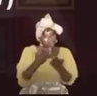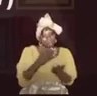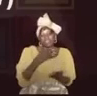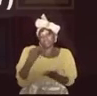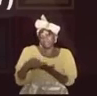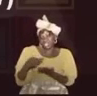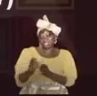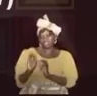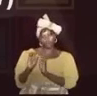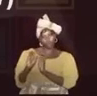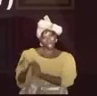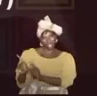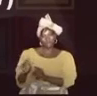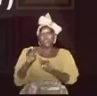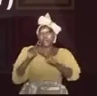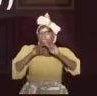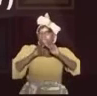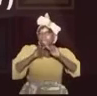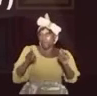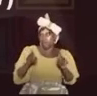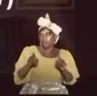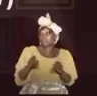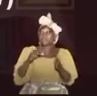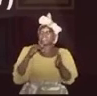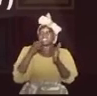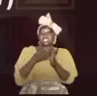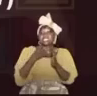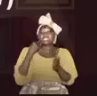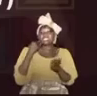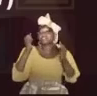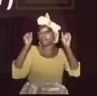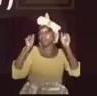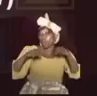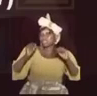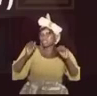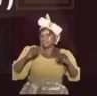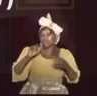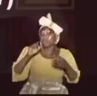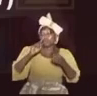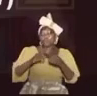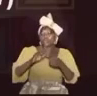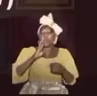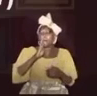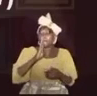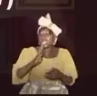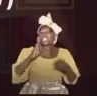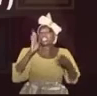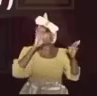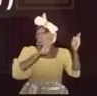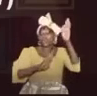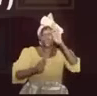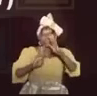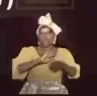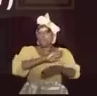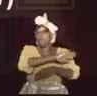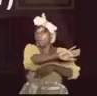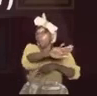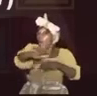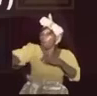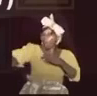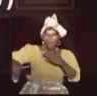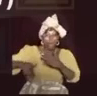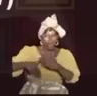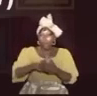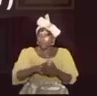well. The Bible tells us that it is even possible to be troubled on every side. You know what that